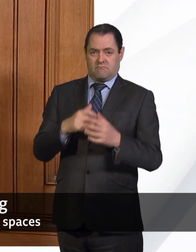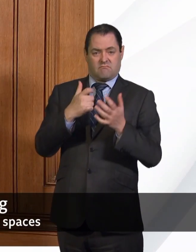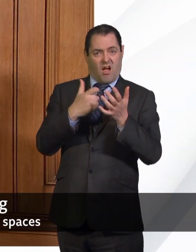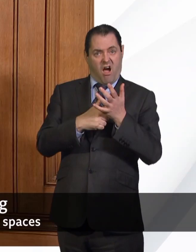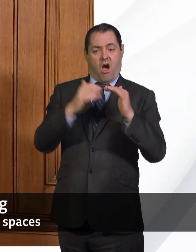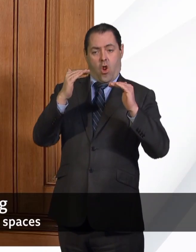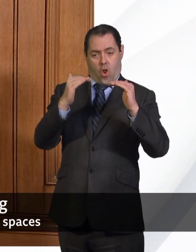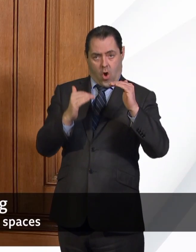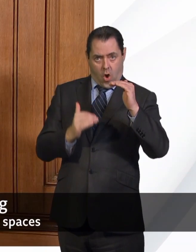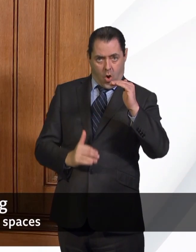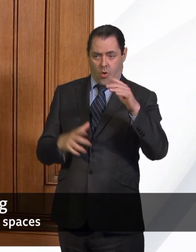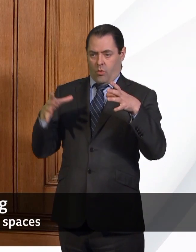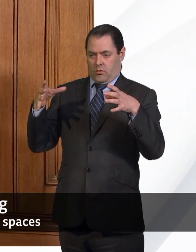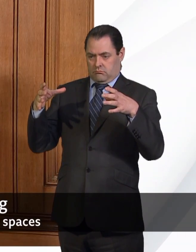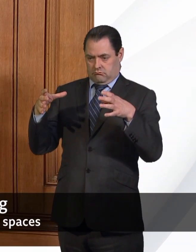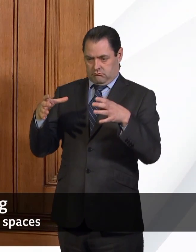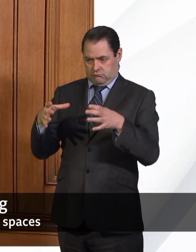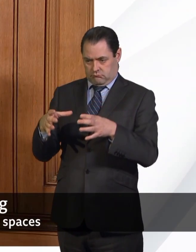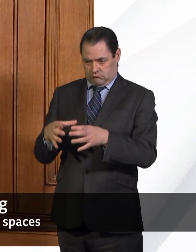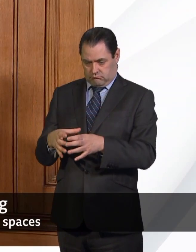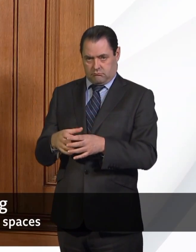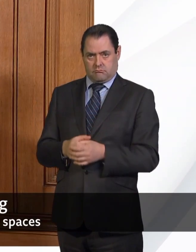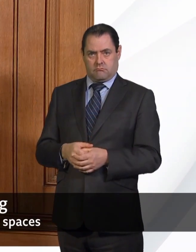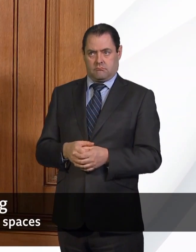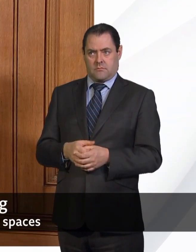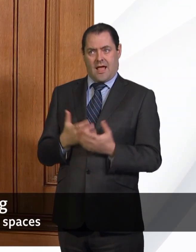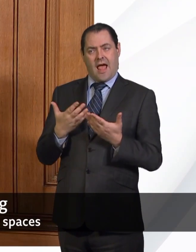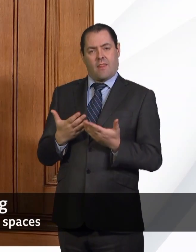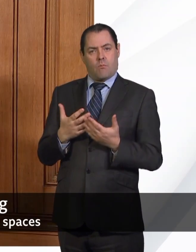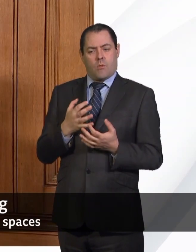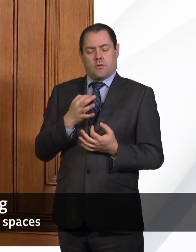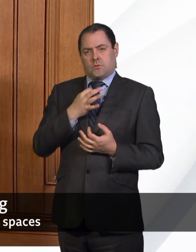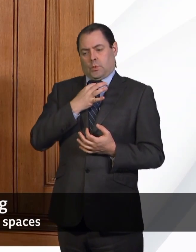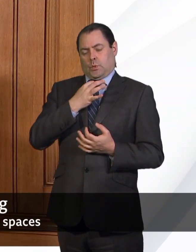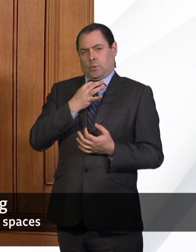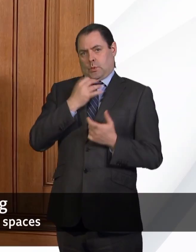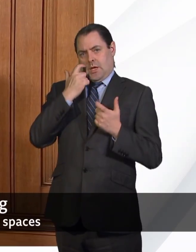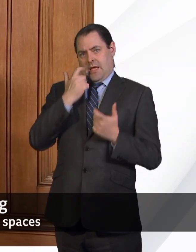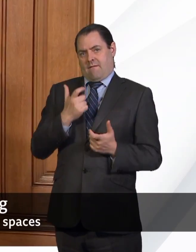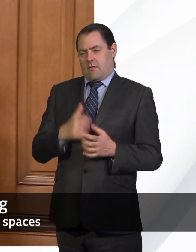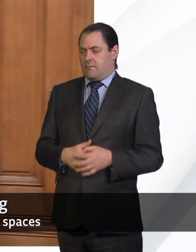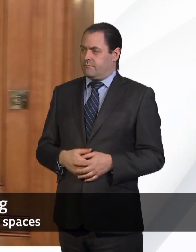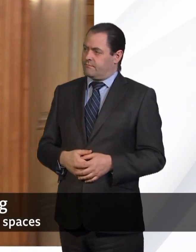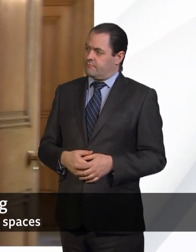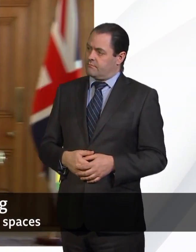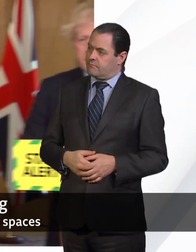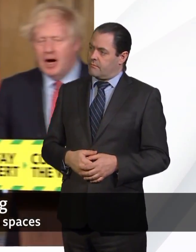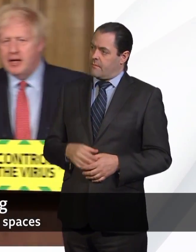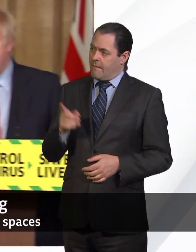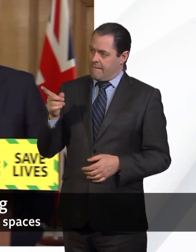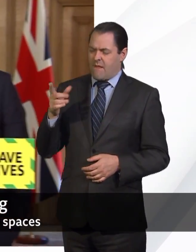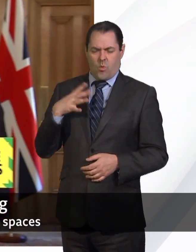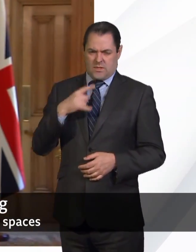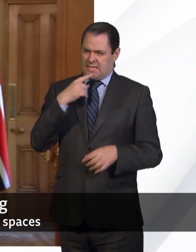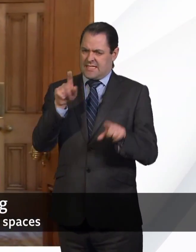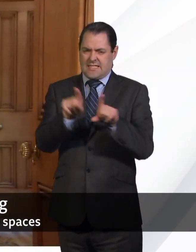down and the R down a bit, but we're at a fragile state. Yeah, and Sam, I want to echo that point entirely